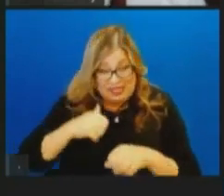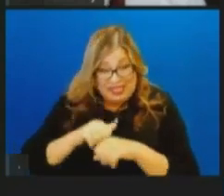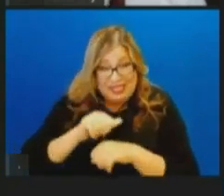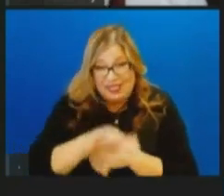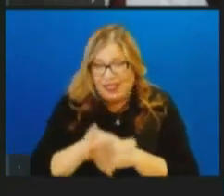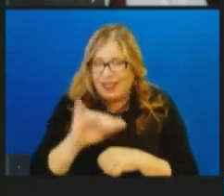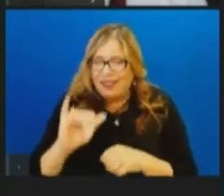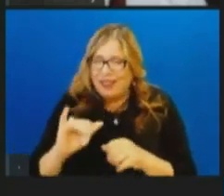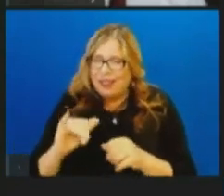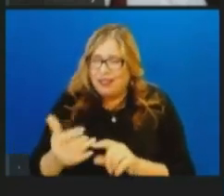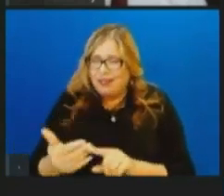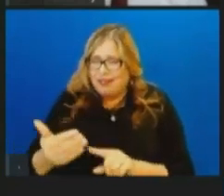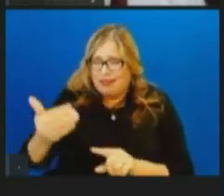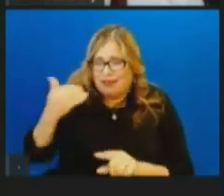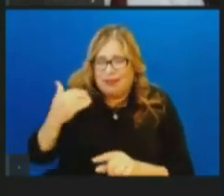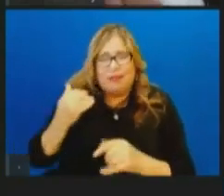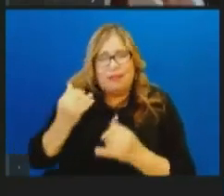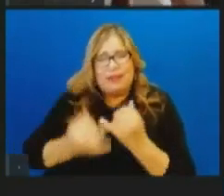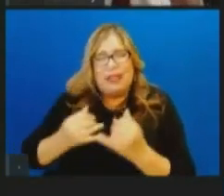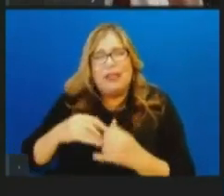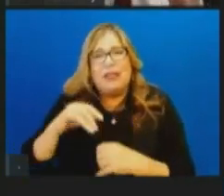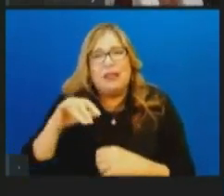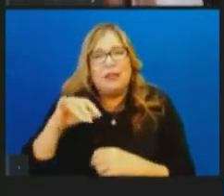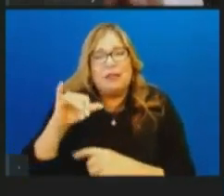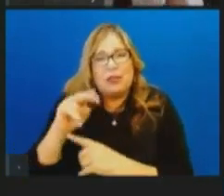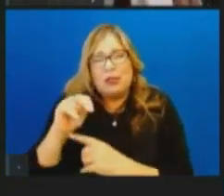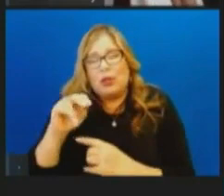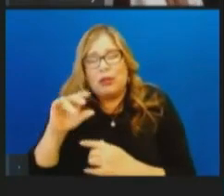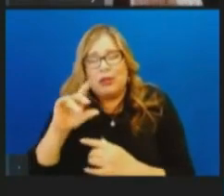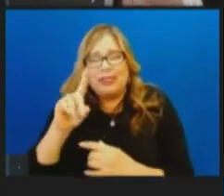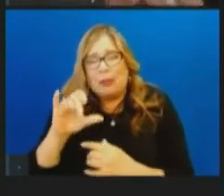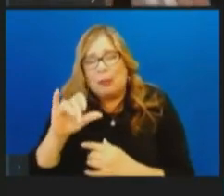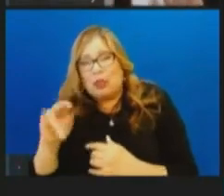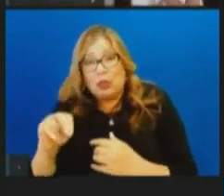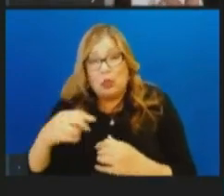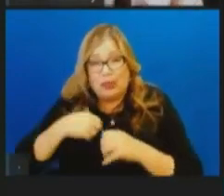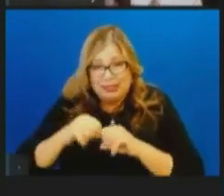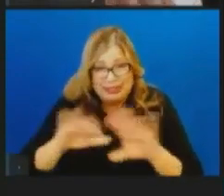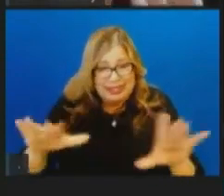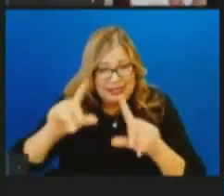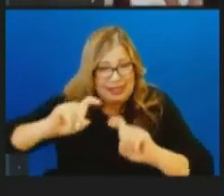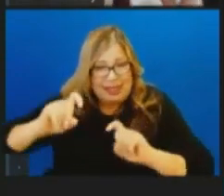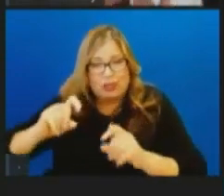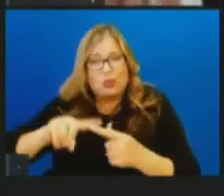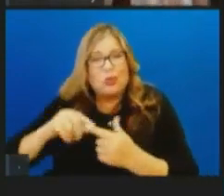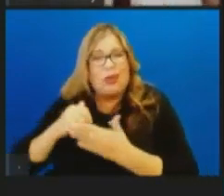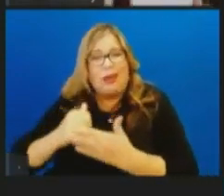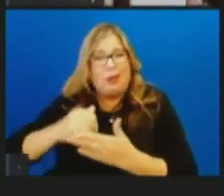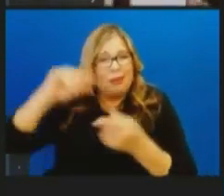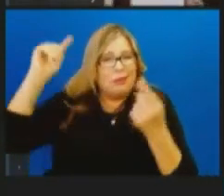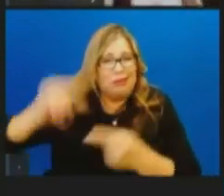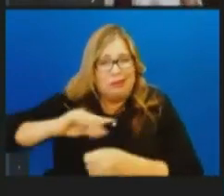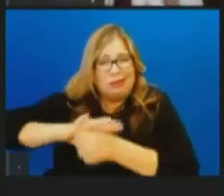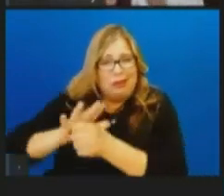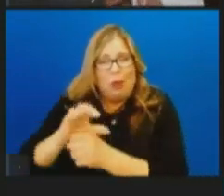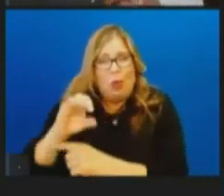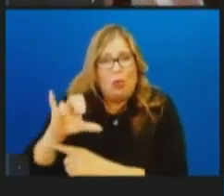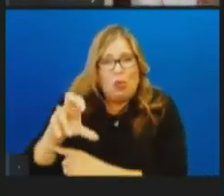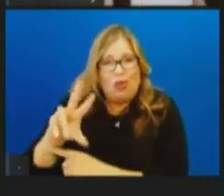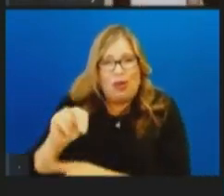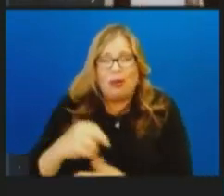its head. So this set of mitigating factors, these approaches that we've gone over today and many, many other